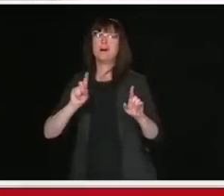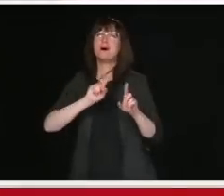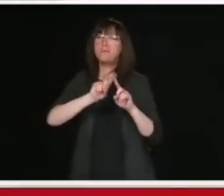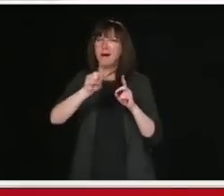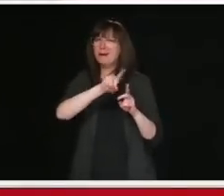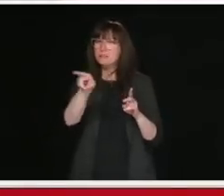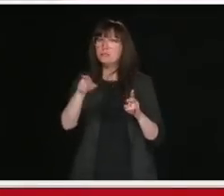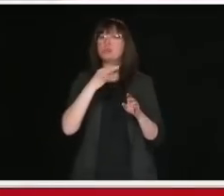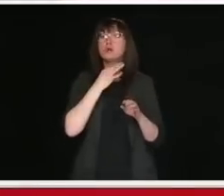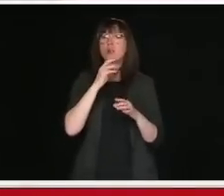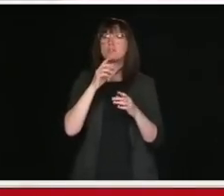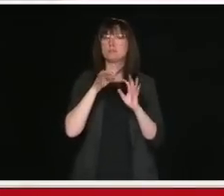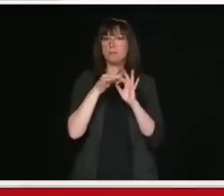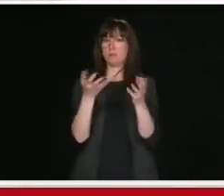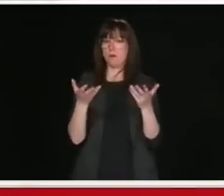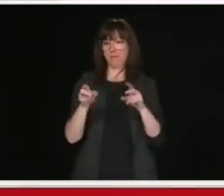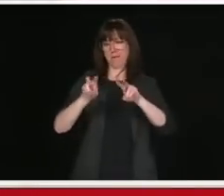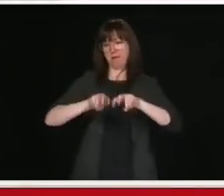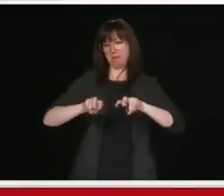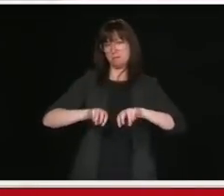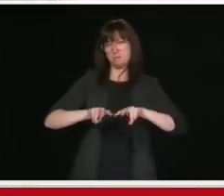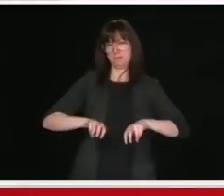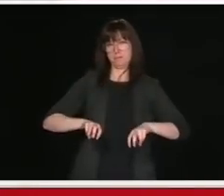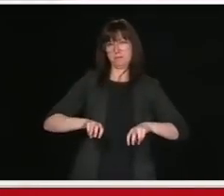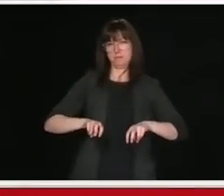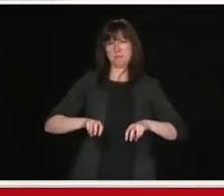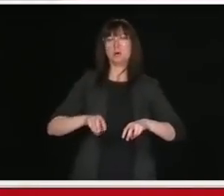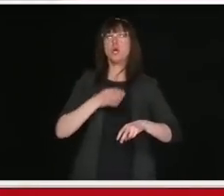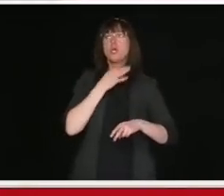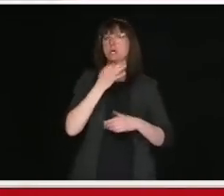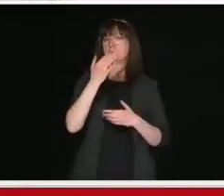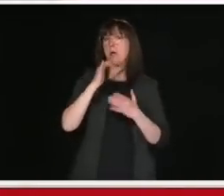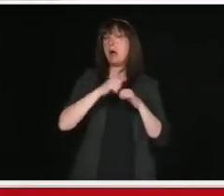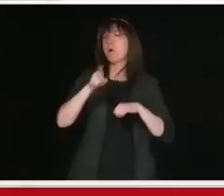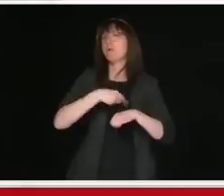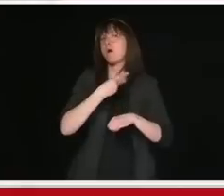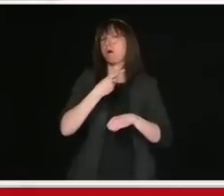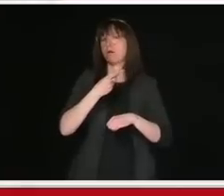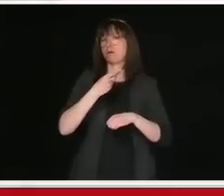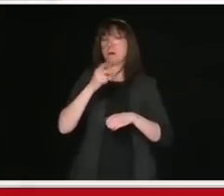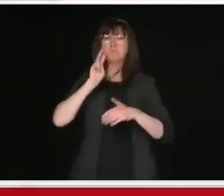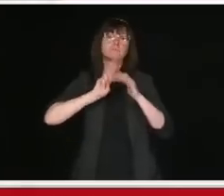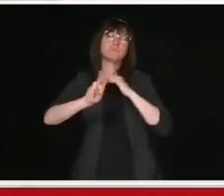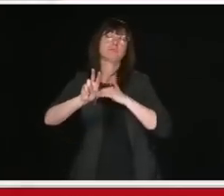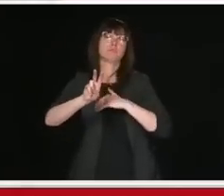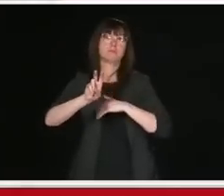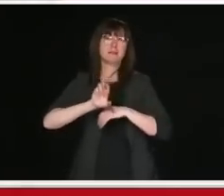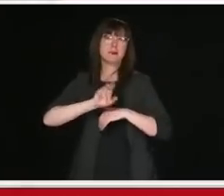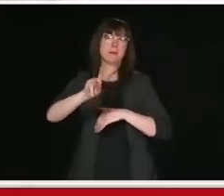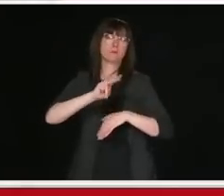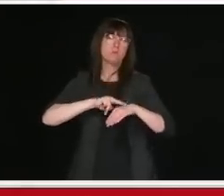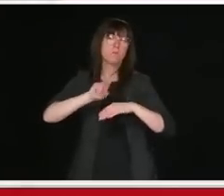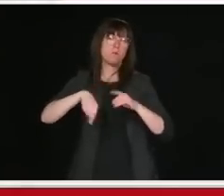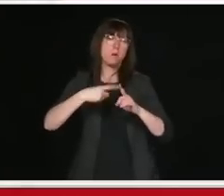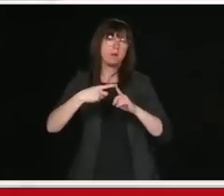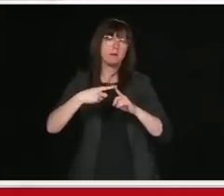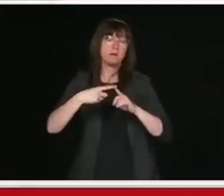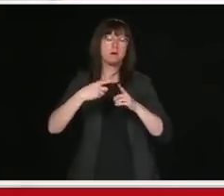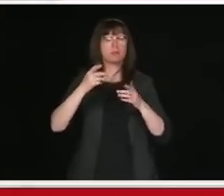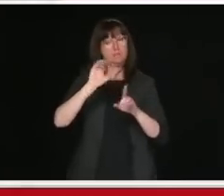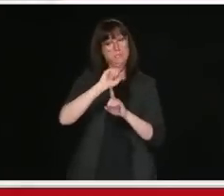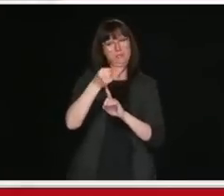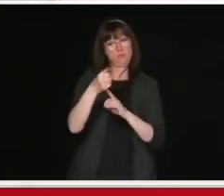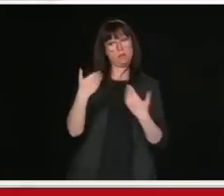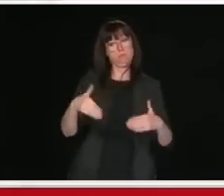how long it could last. Of course, these models depend directly of